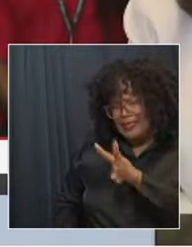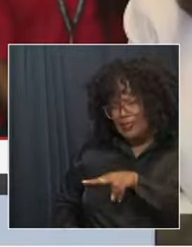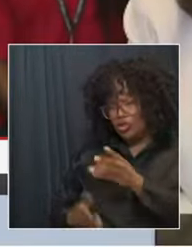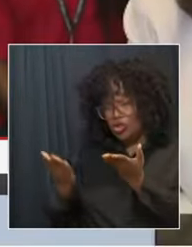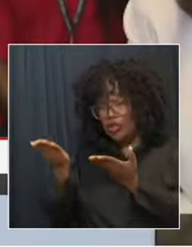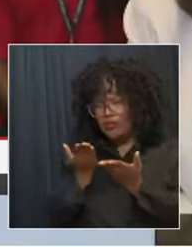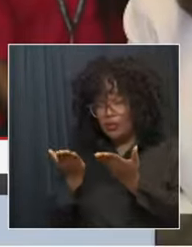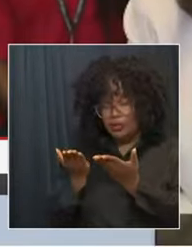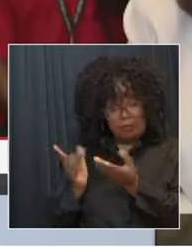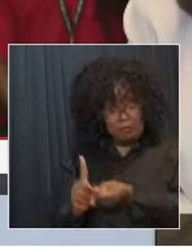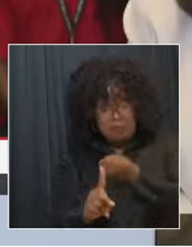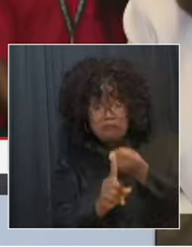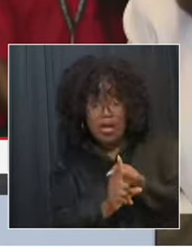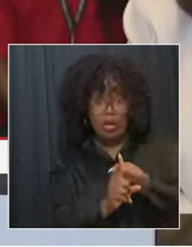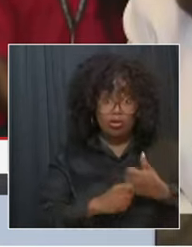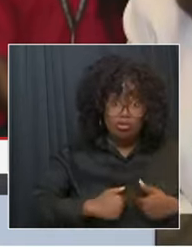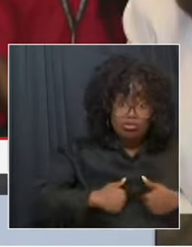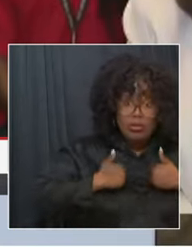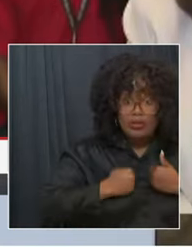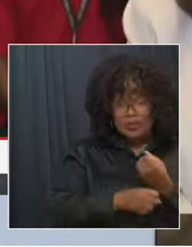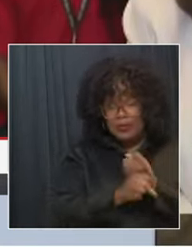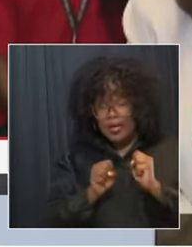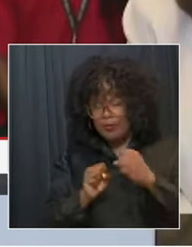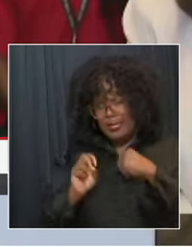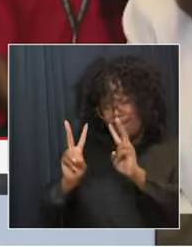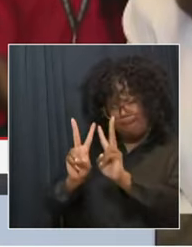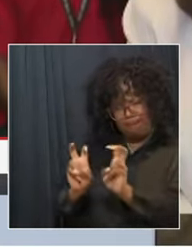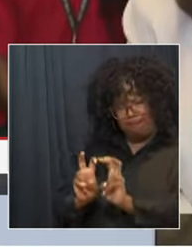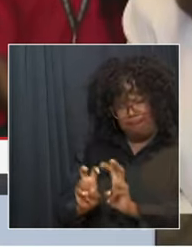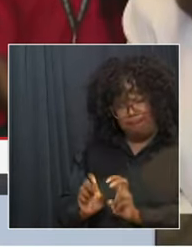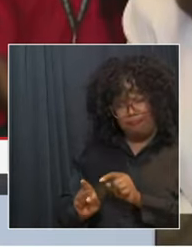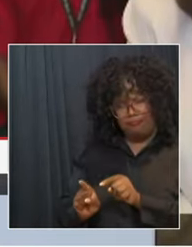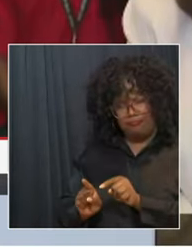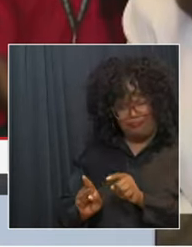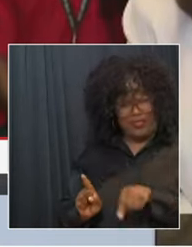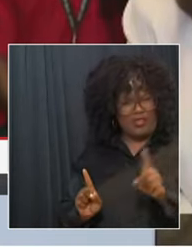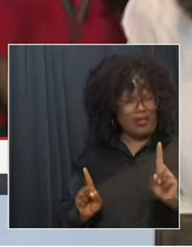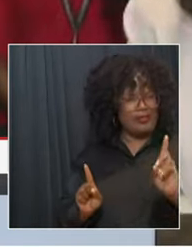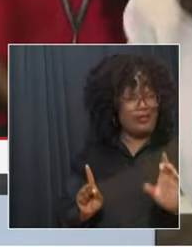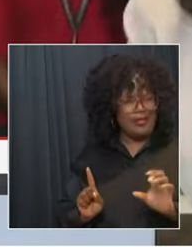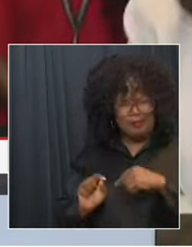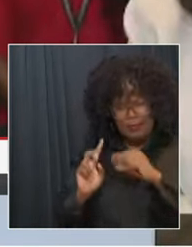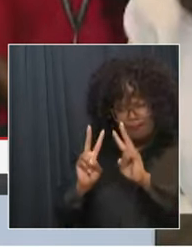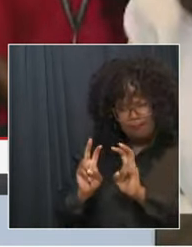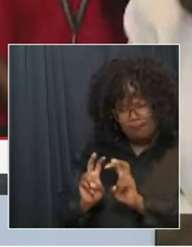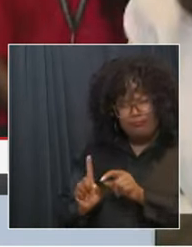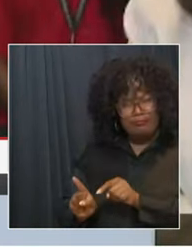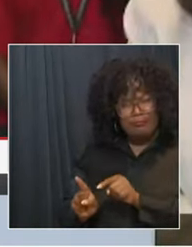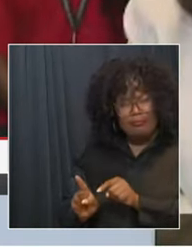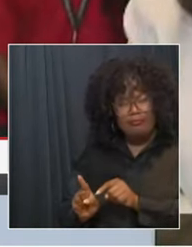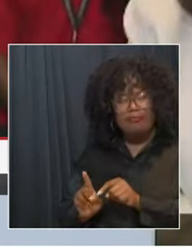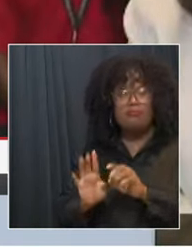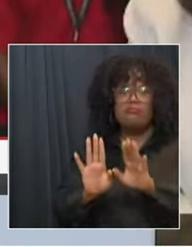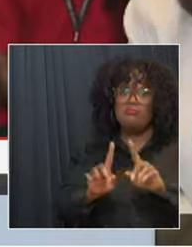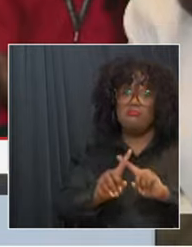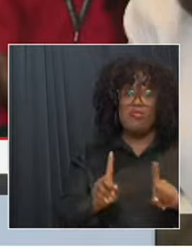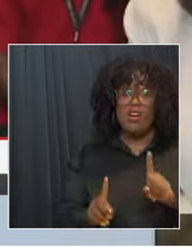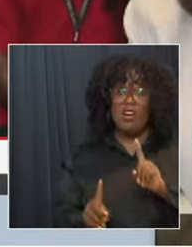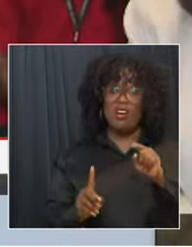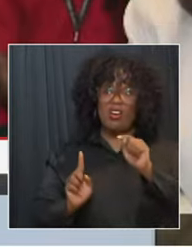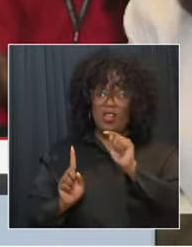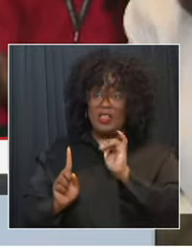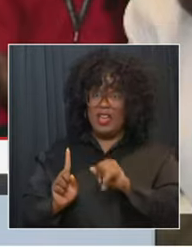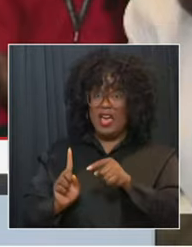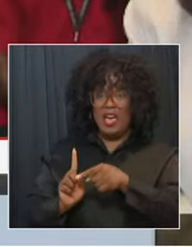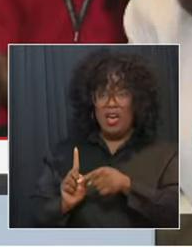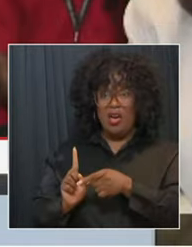life, safety, and the core mission of the government, but others will be services